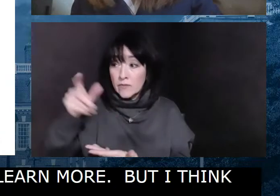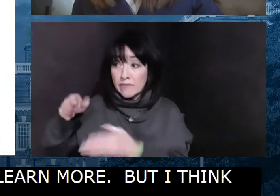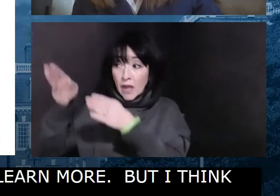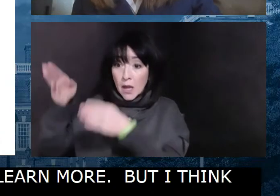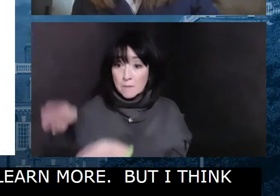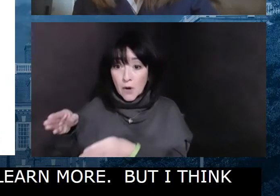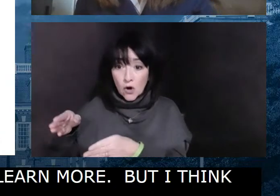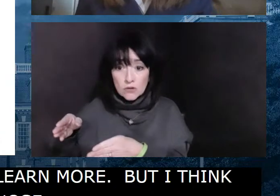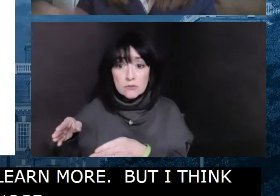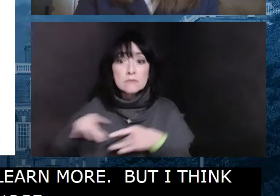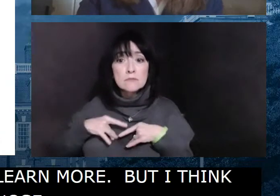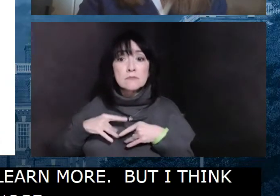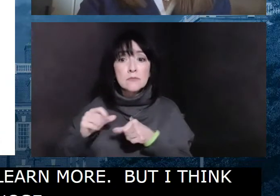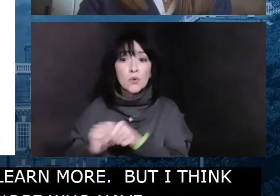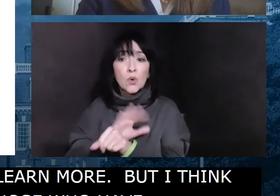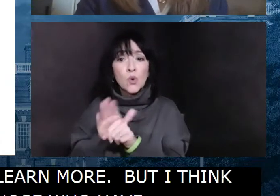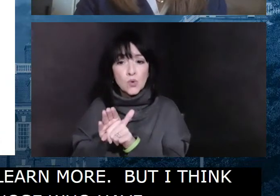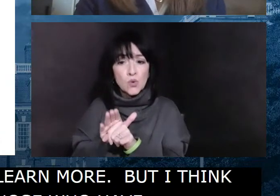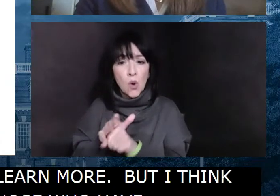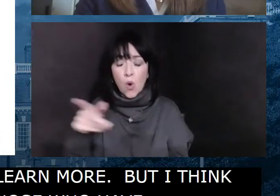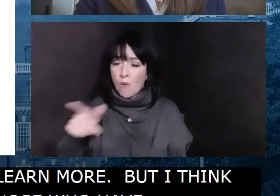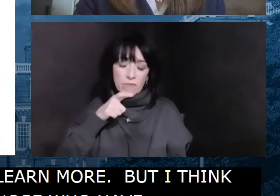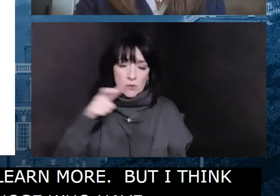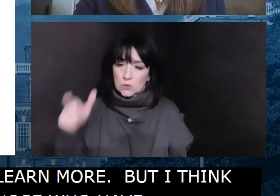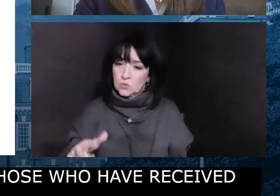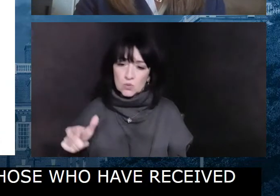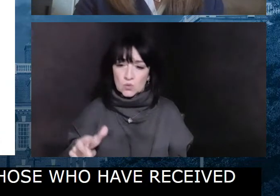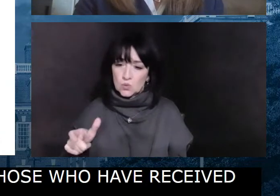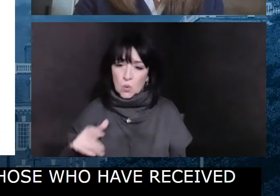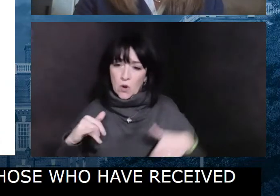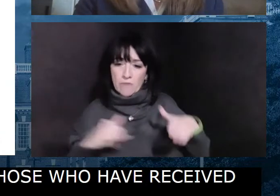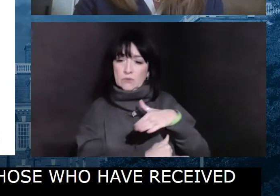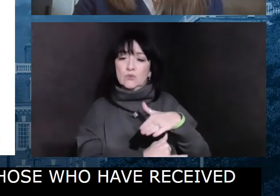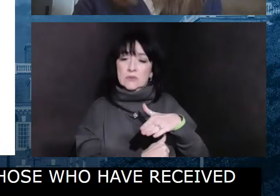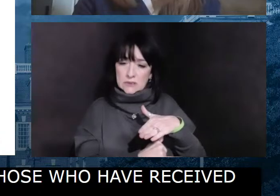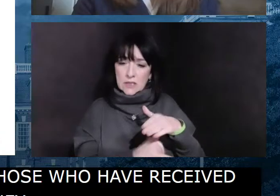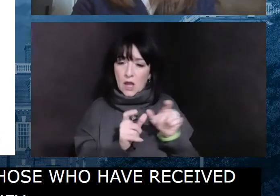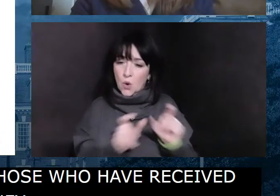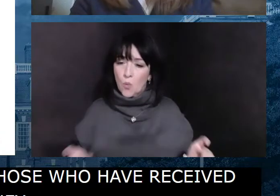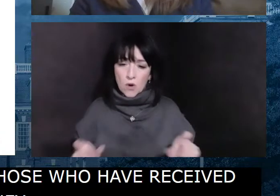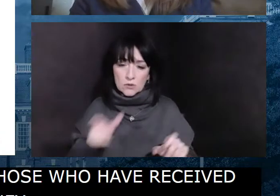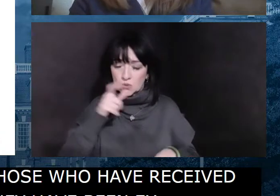and meet these criteria, they don't have to quarantine.